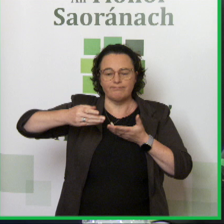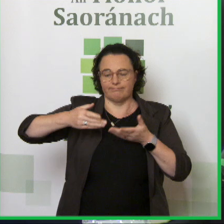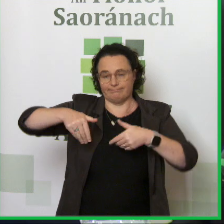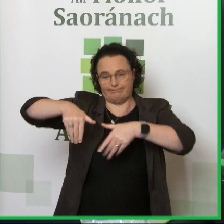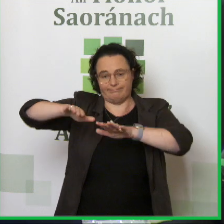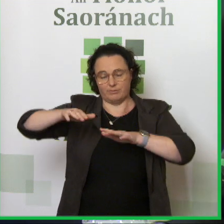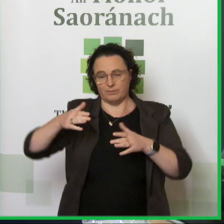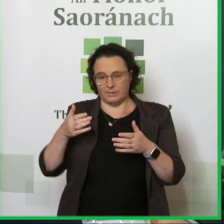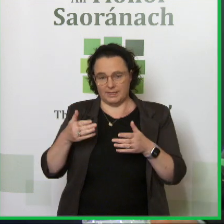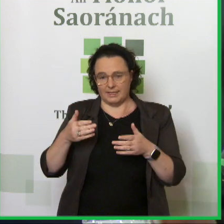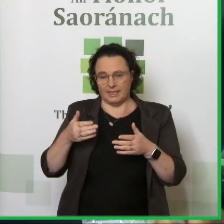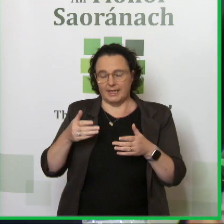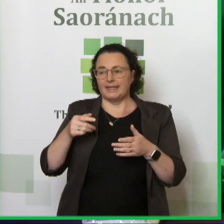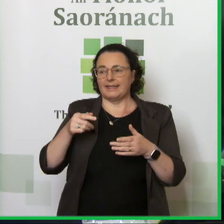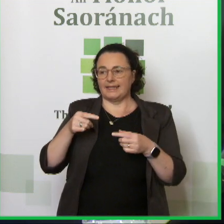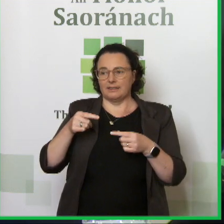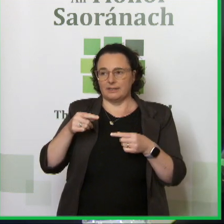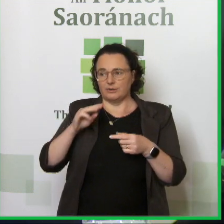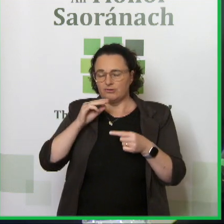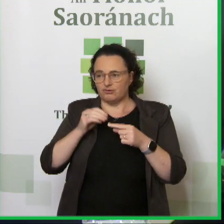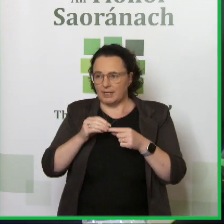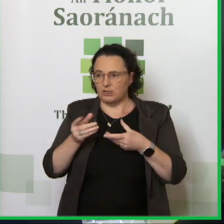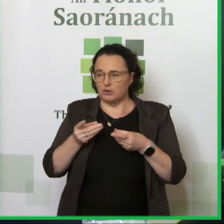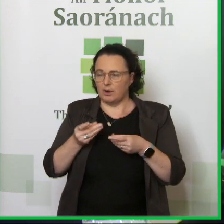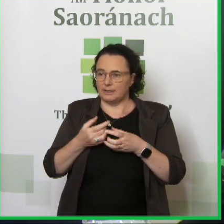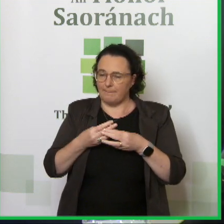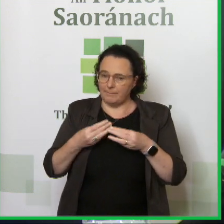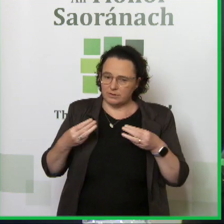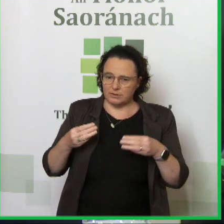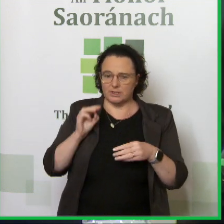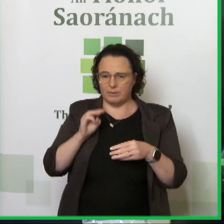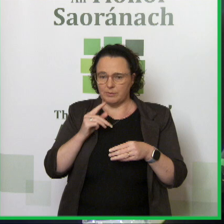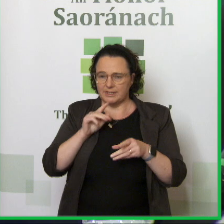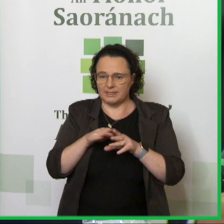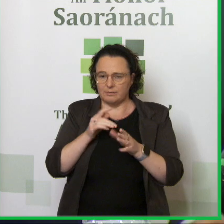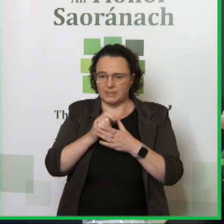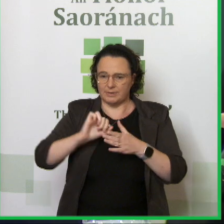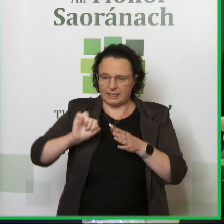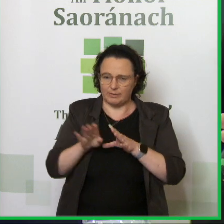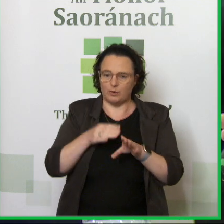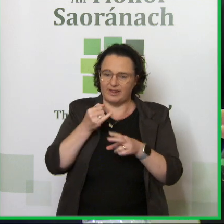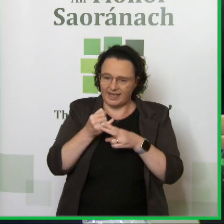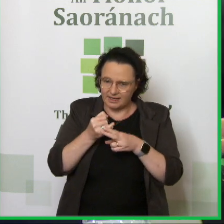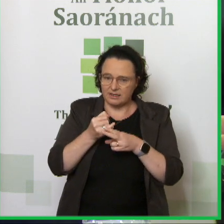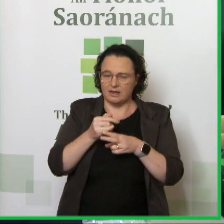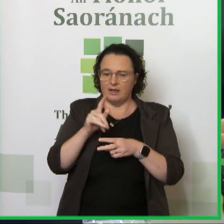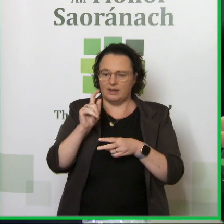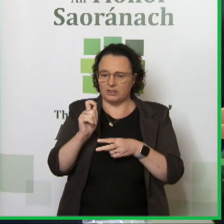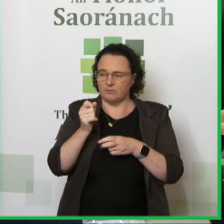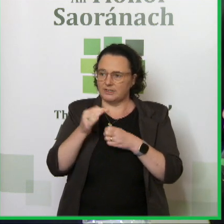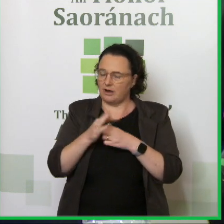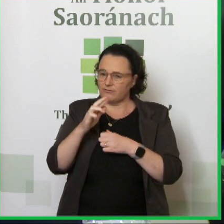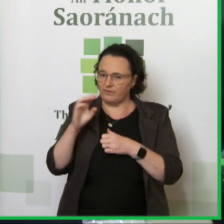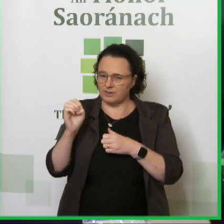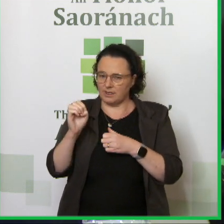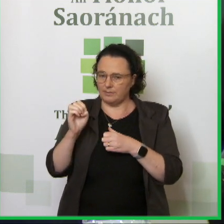go on your merry way, this is an effort to do as much as possible while remaining within our terms of reference, which is to simply pass these